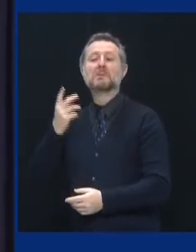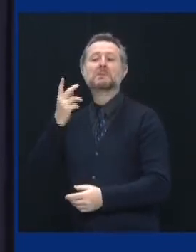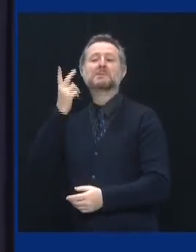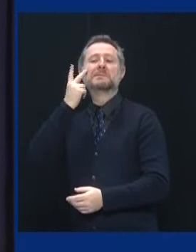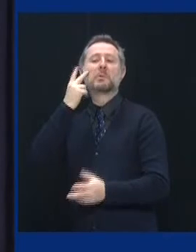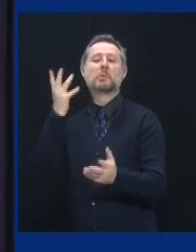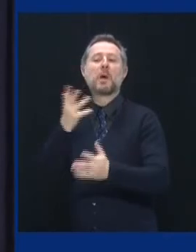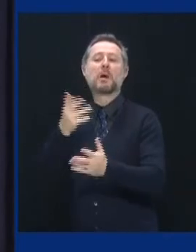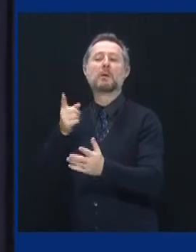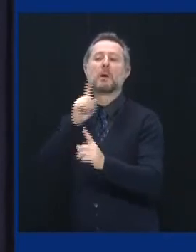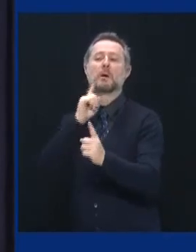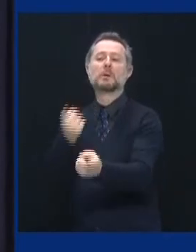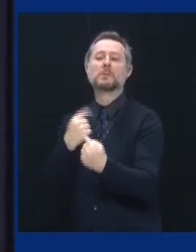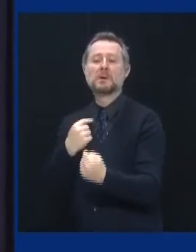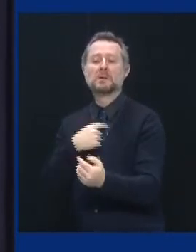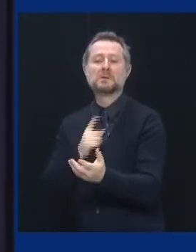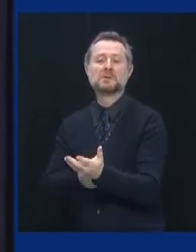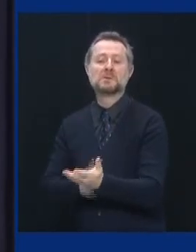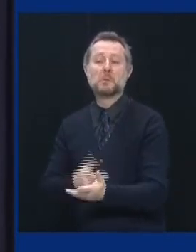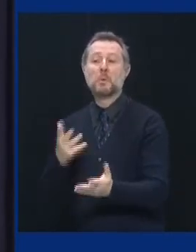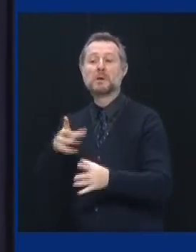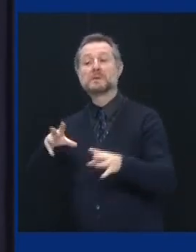First, they have to agree.